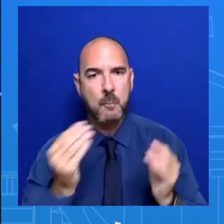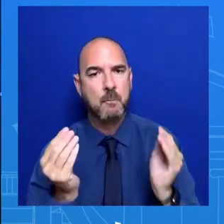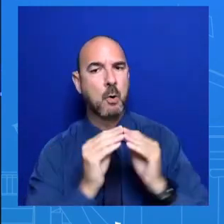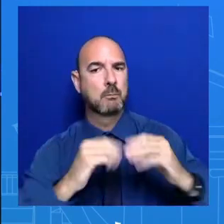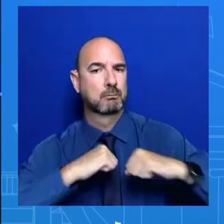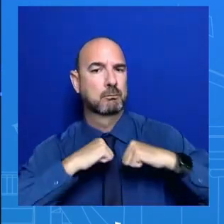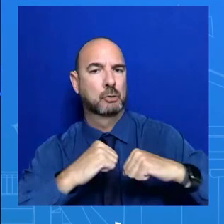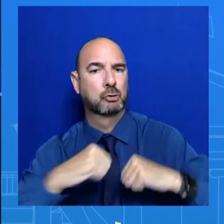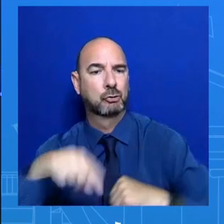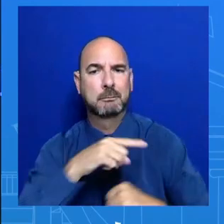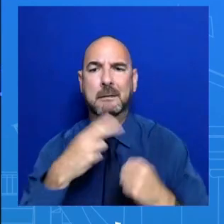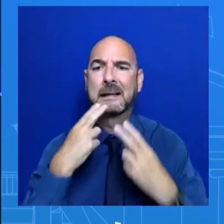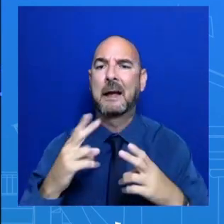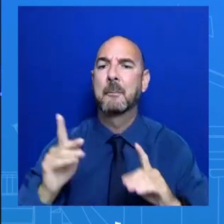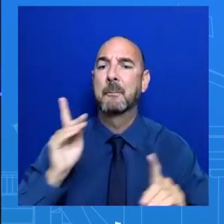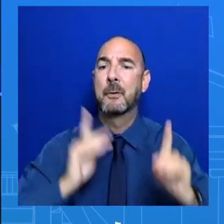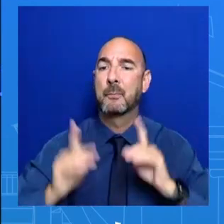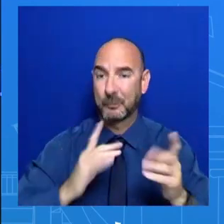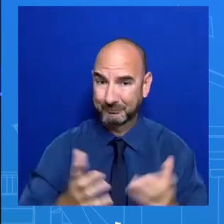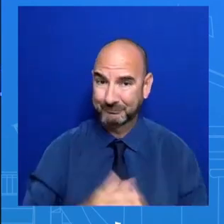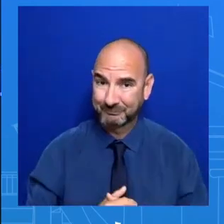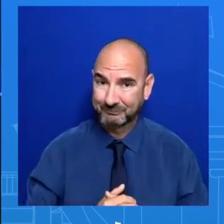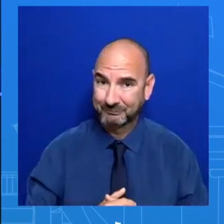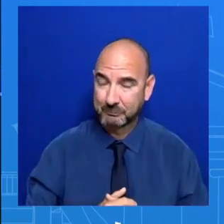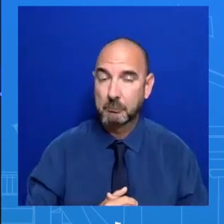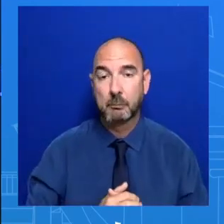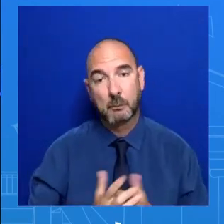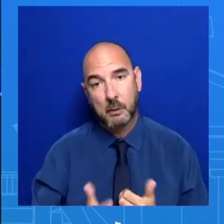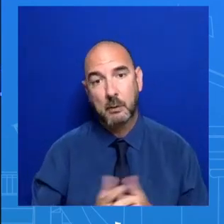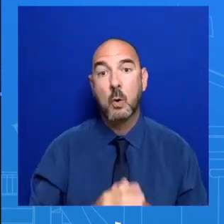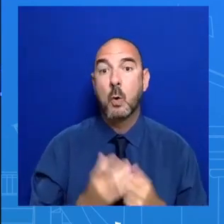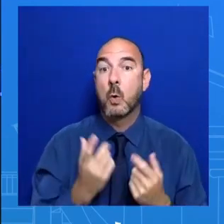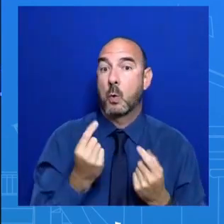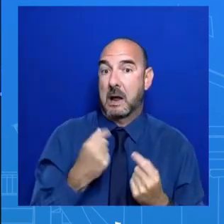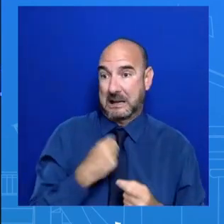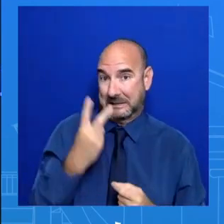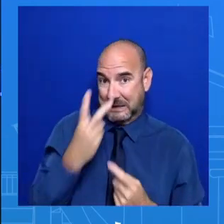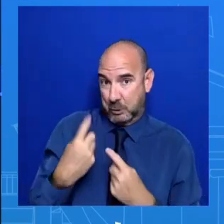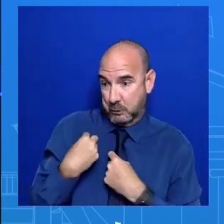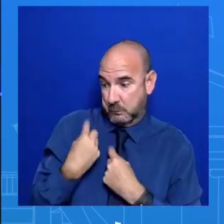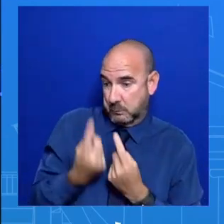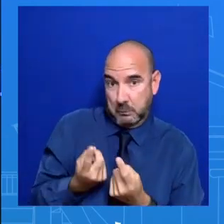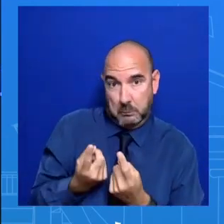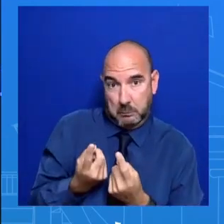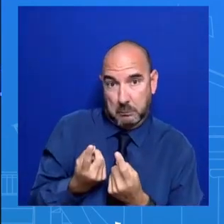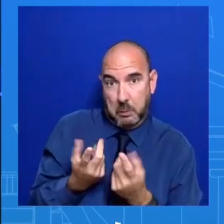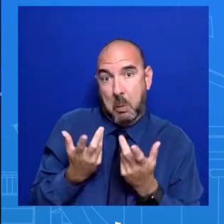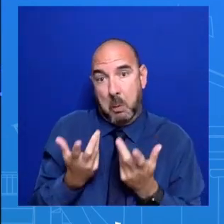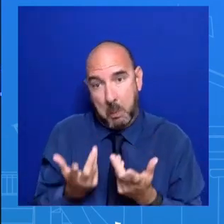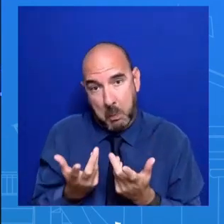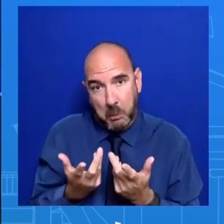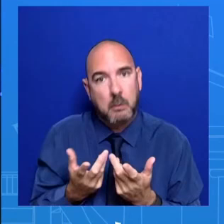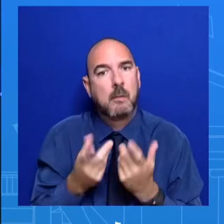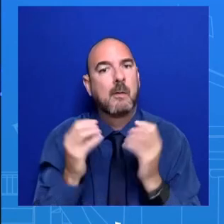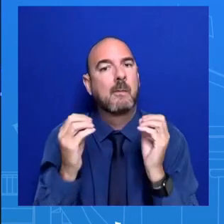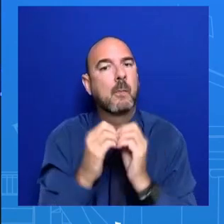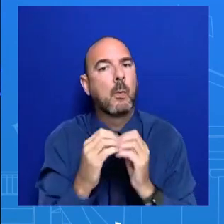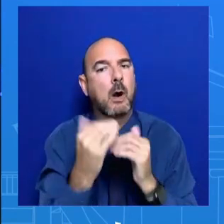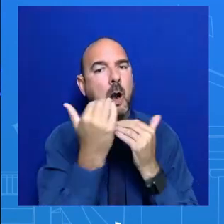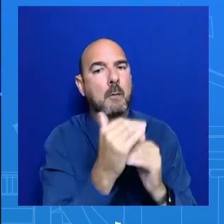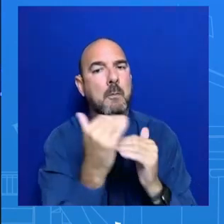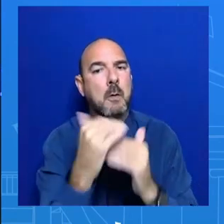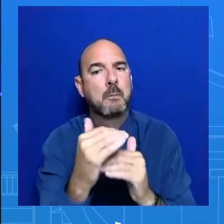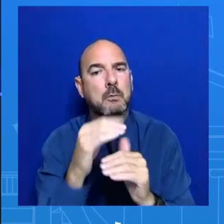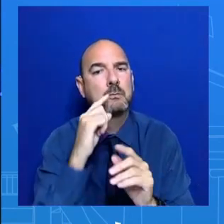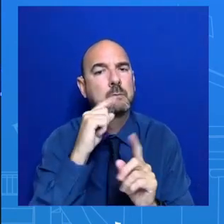seen so far in terms of Israel's military operations in that area has been more targeted and limited, has not involved major military